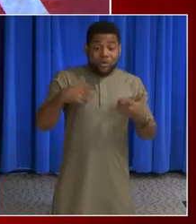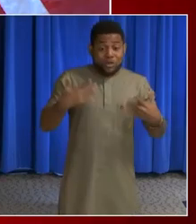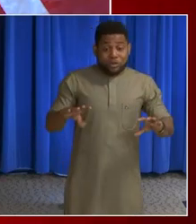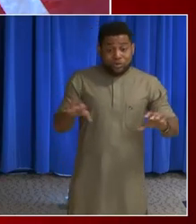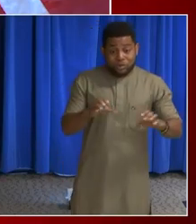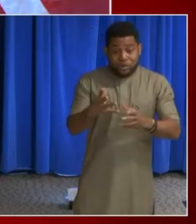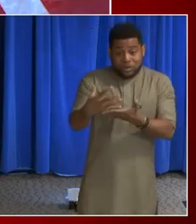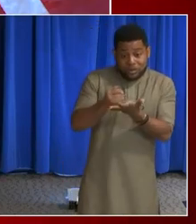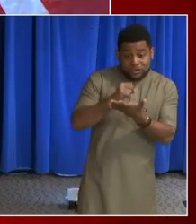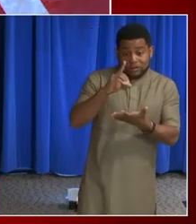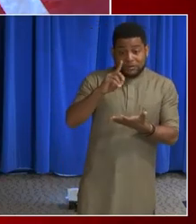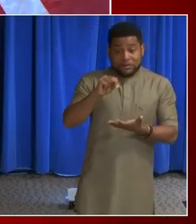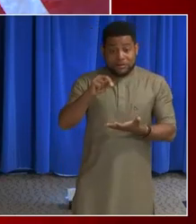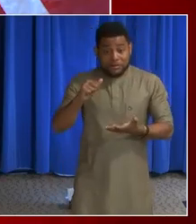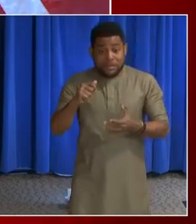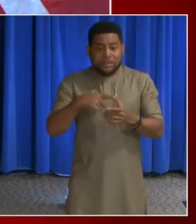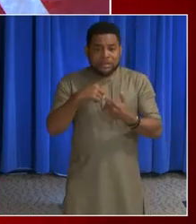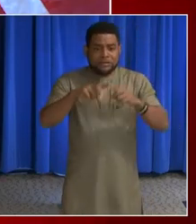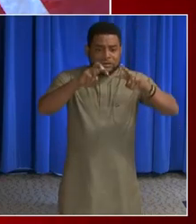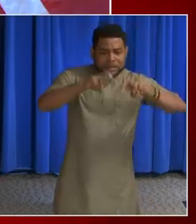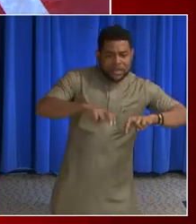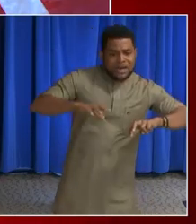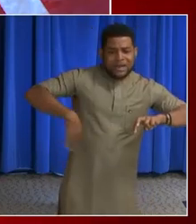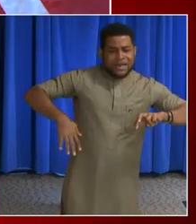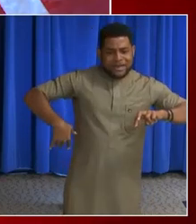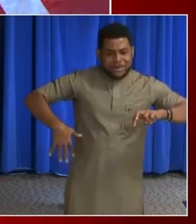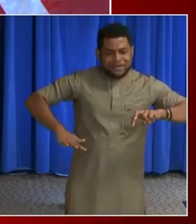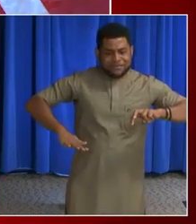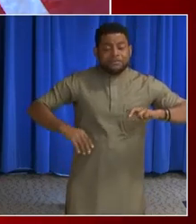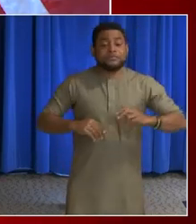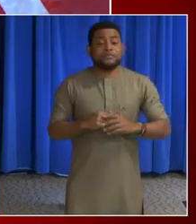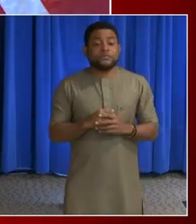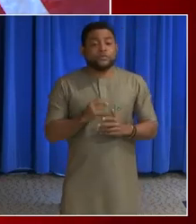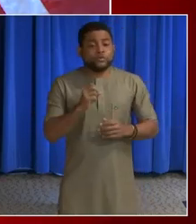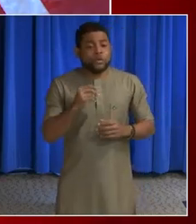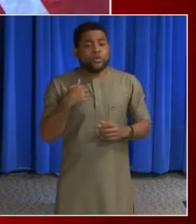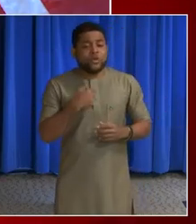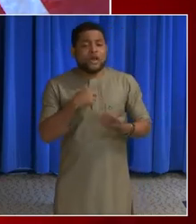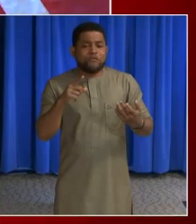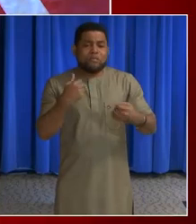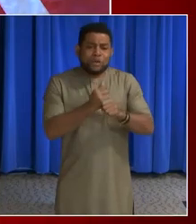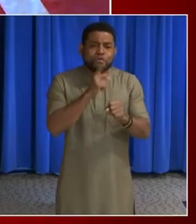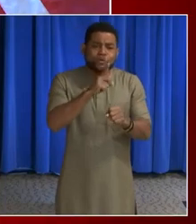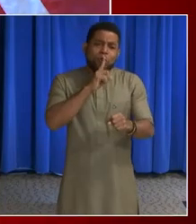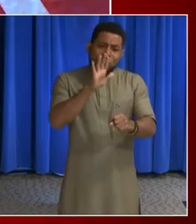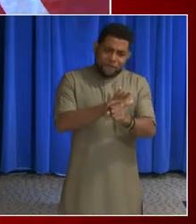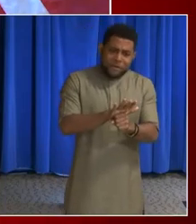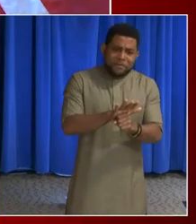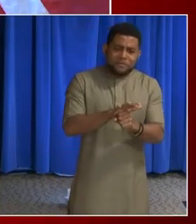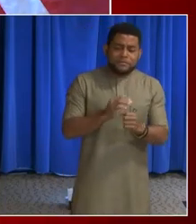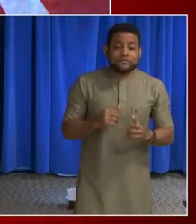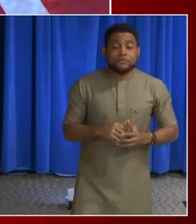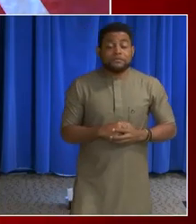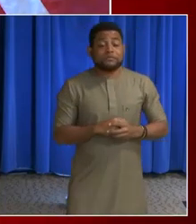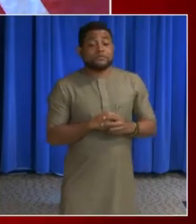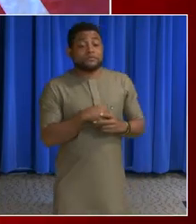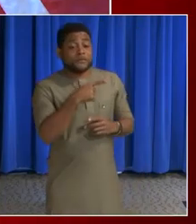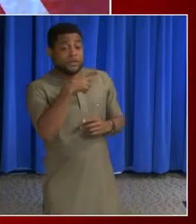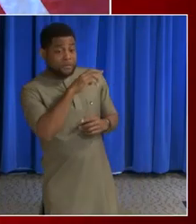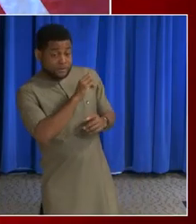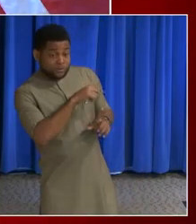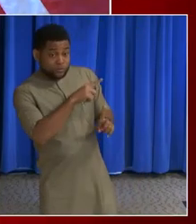DNA analysis on that has not come back yet. So that is something, again, that we would need to confirm. Do you know yet if that handgun had been